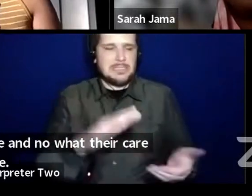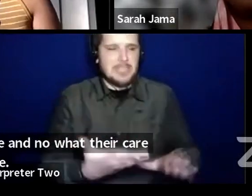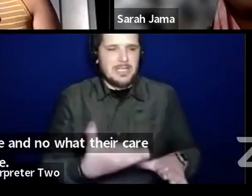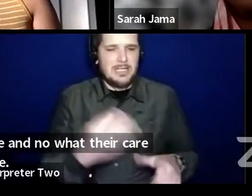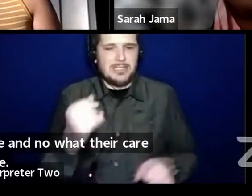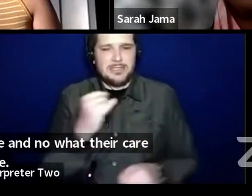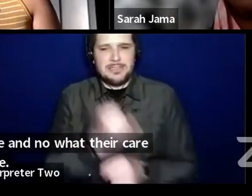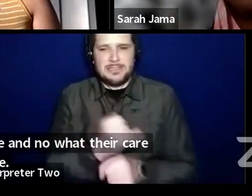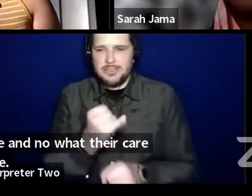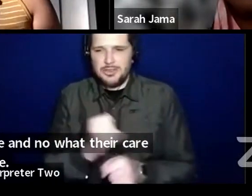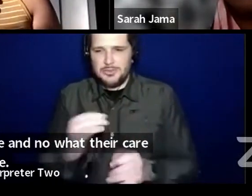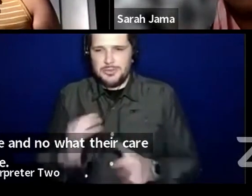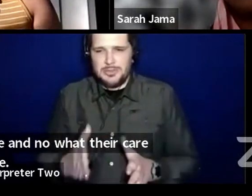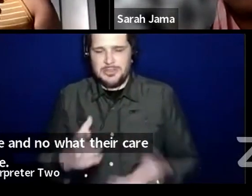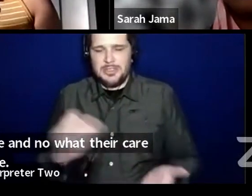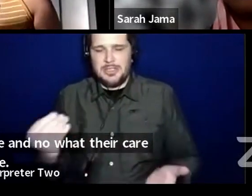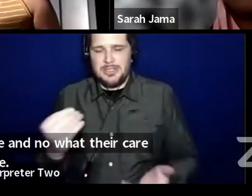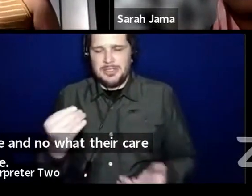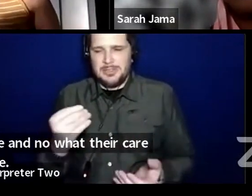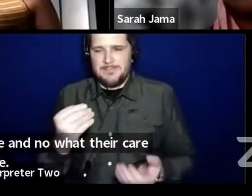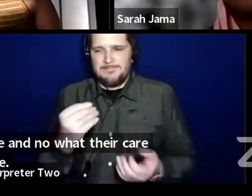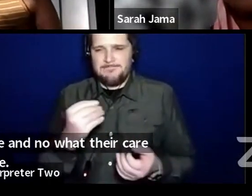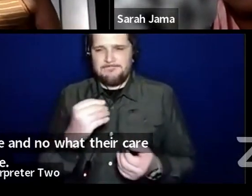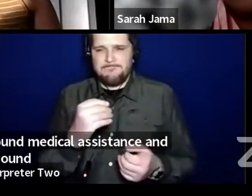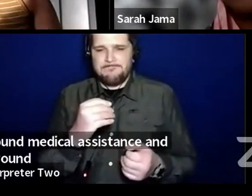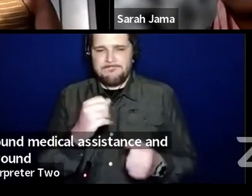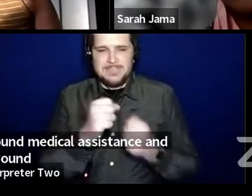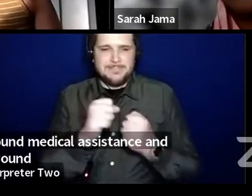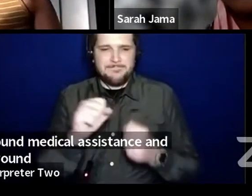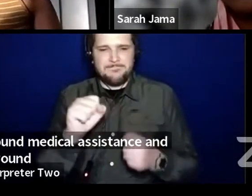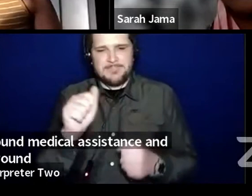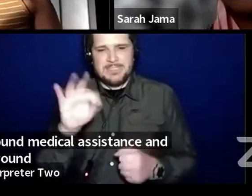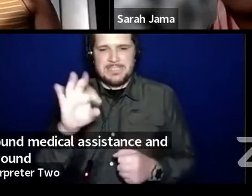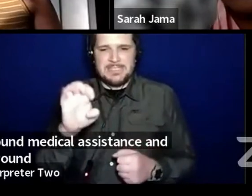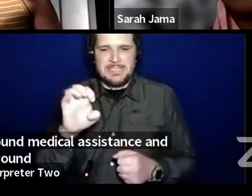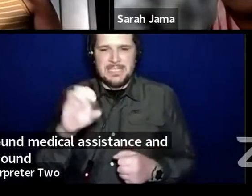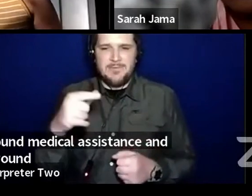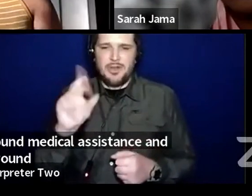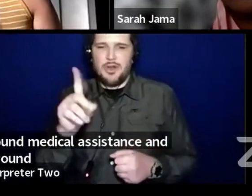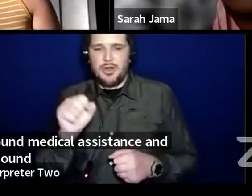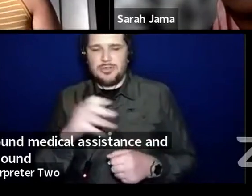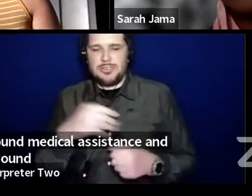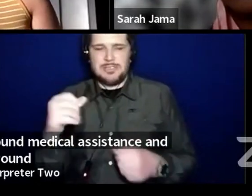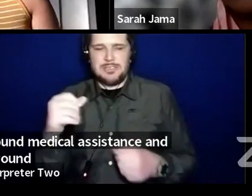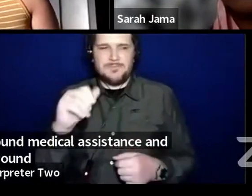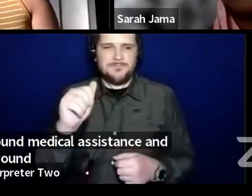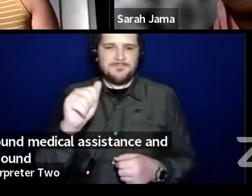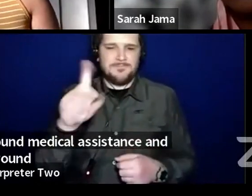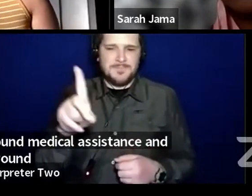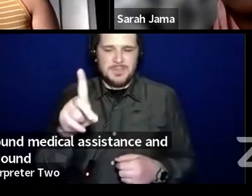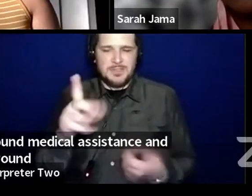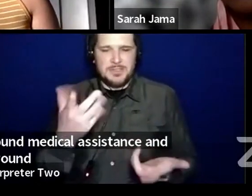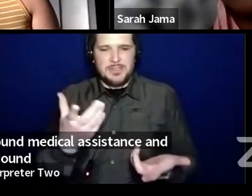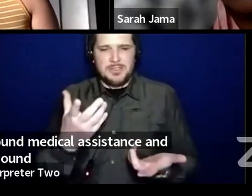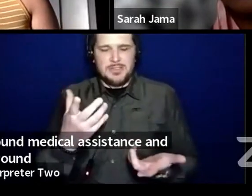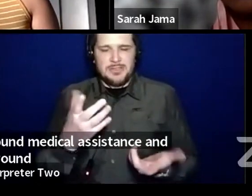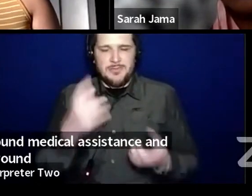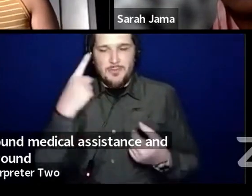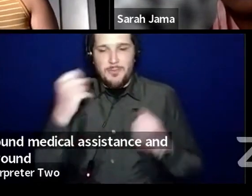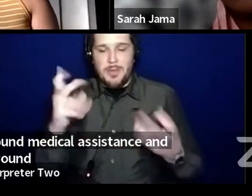institutionalization and like safeguards and all of those advanced directives, like for many people, their advanced directive would be if